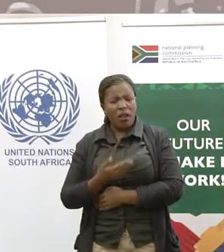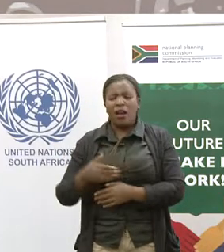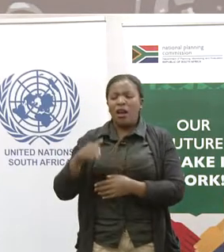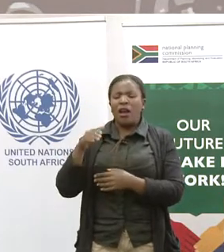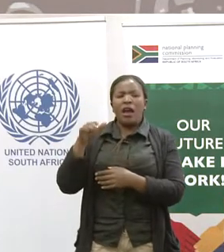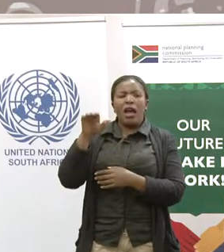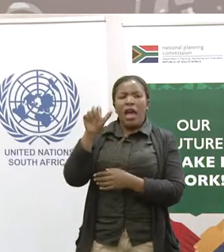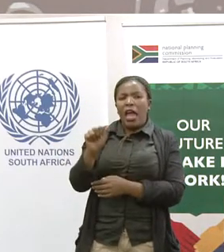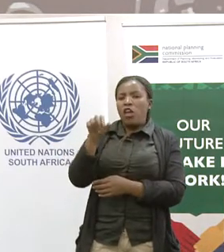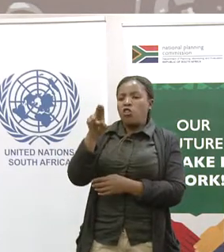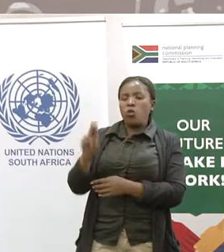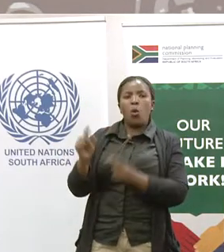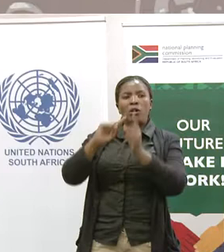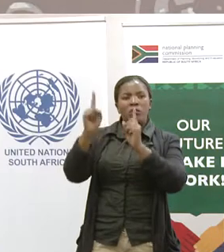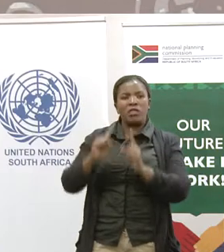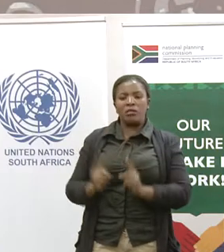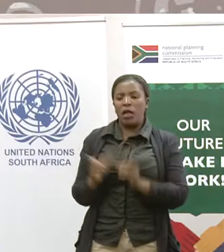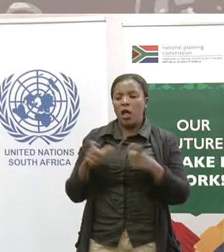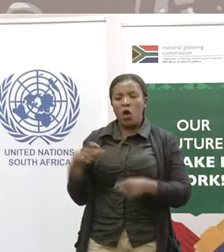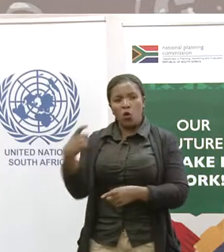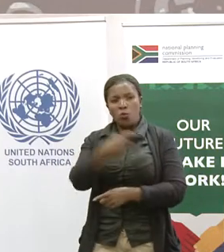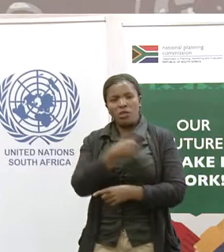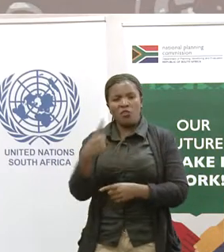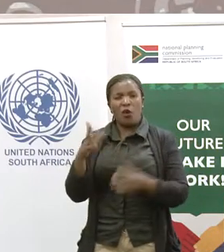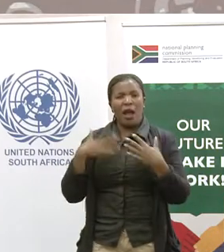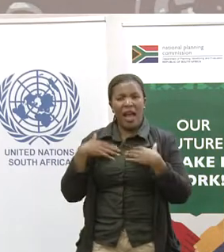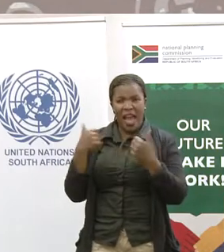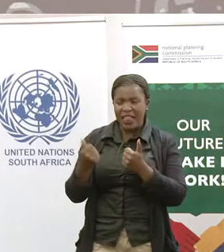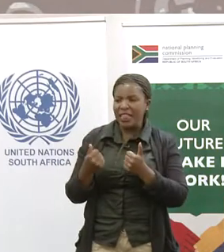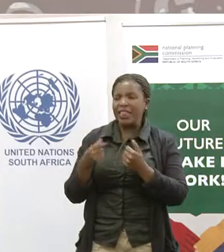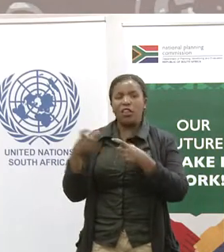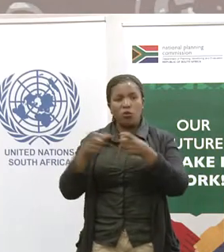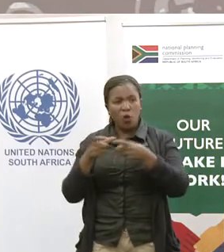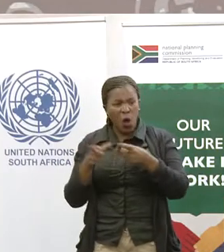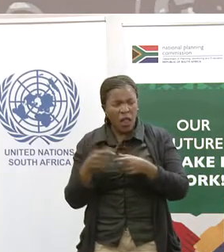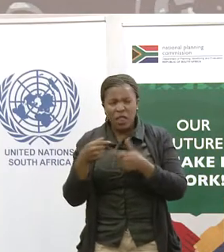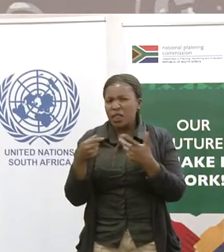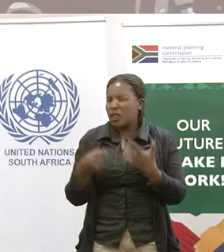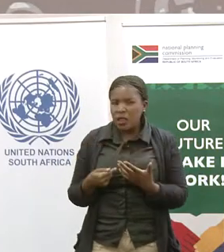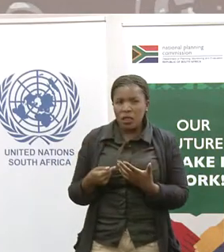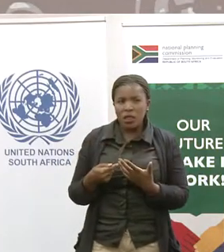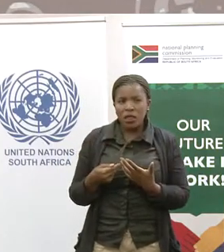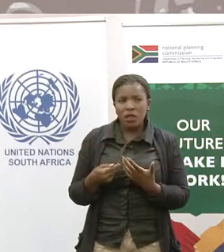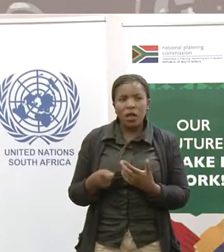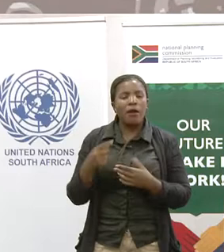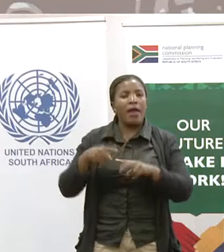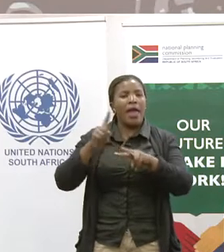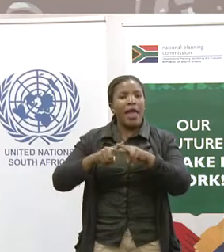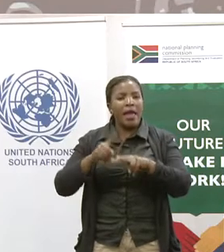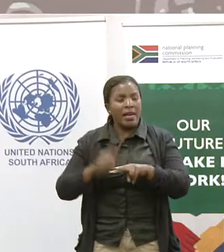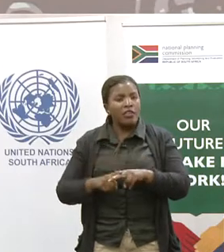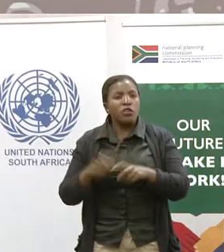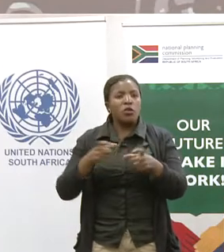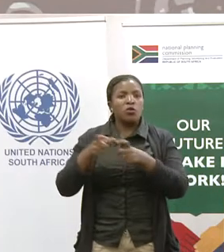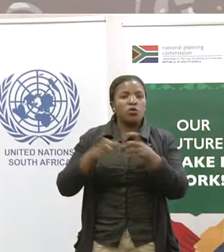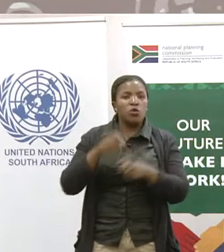AU's Specialized Technical Committee on Health, Population and Drug Control. Chaired the UNAIDS Review Committee on